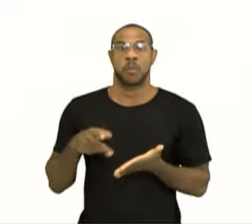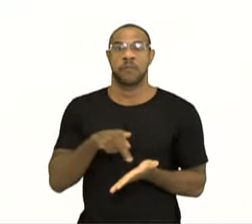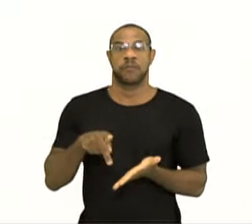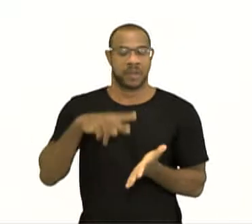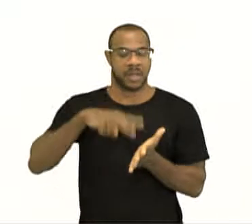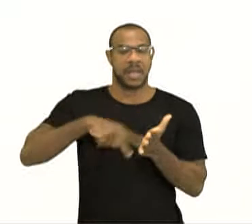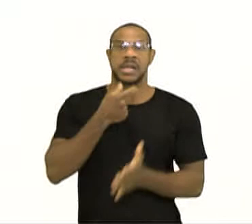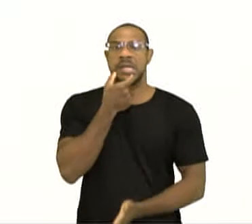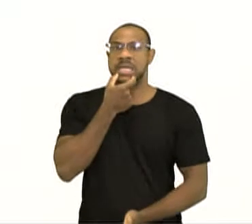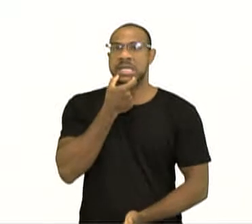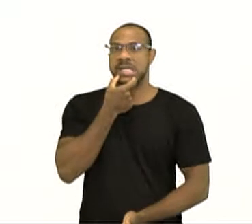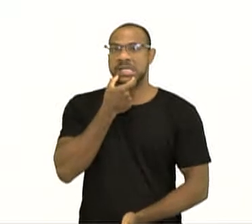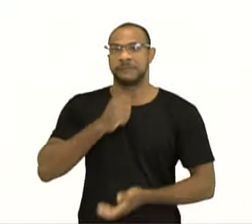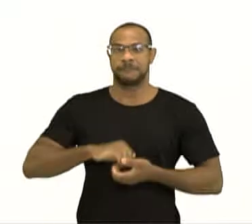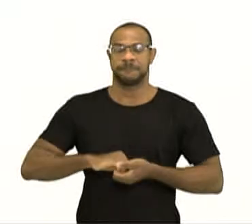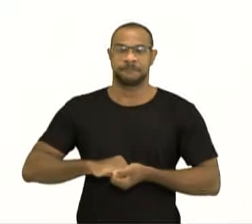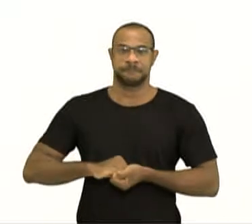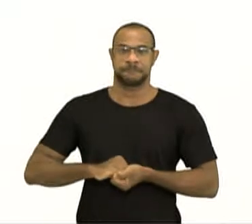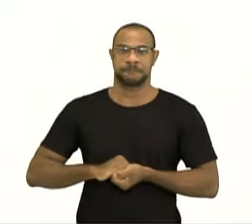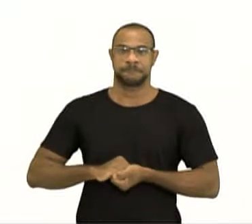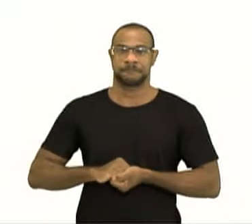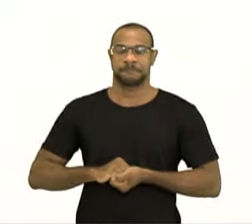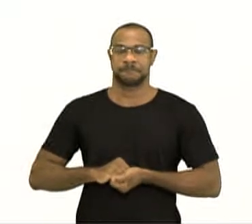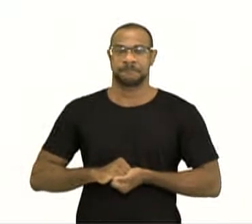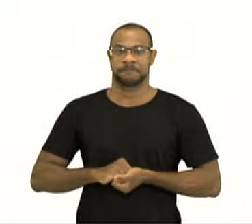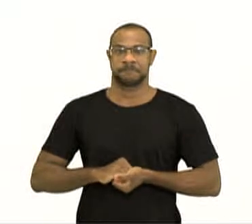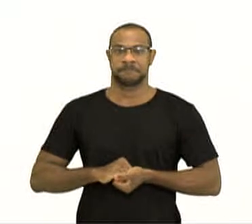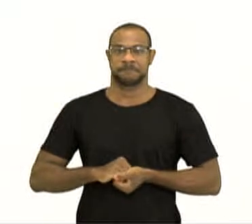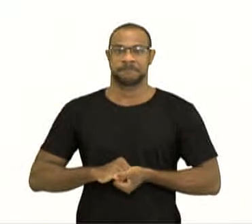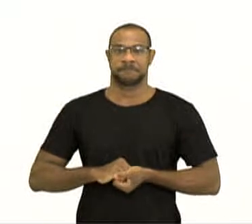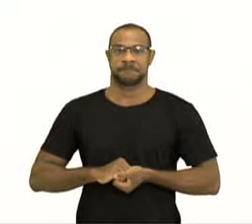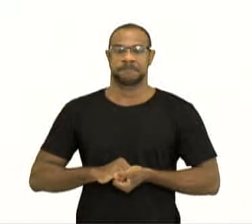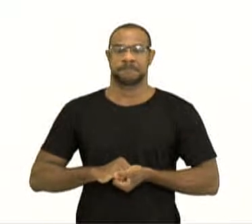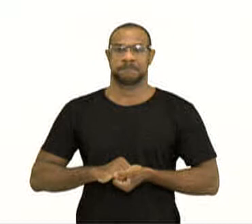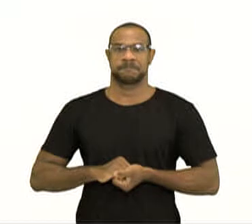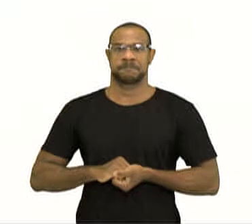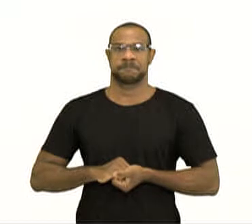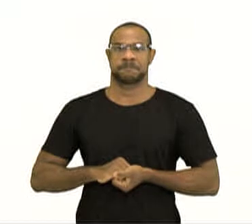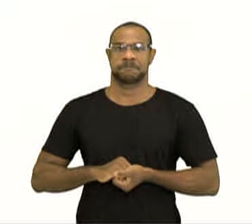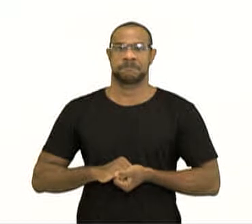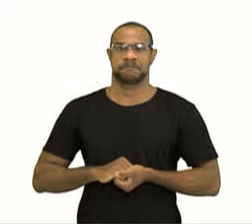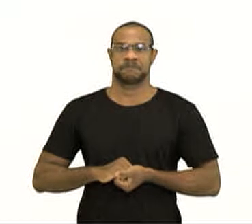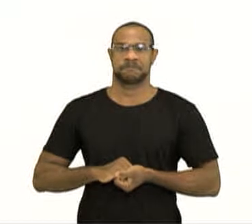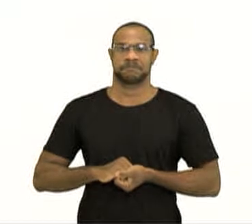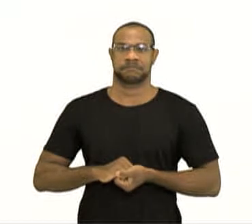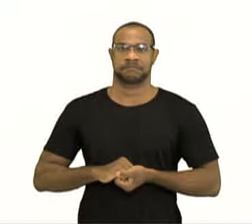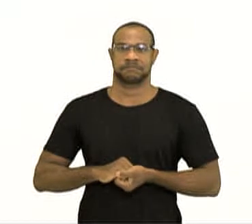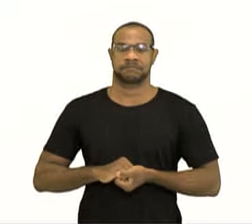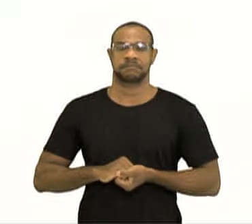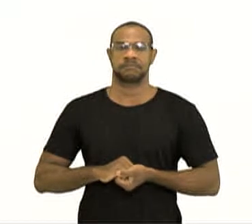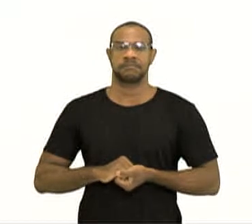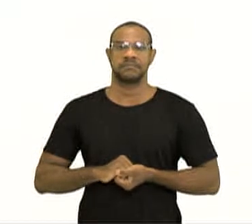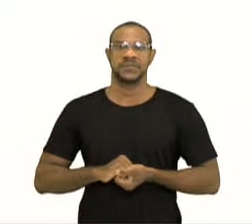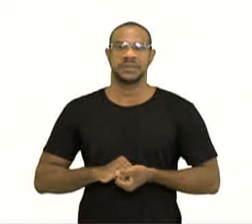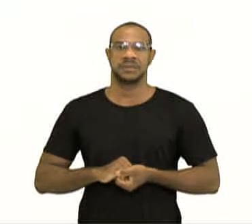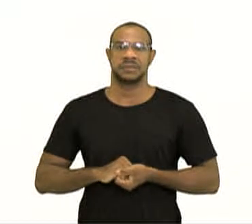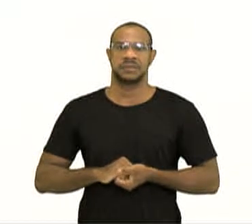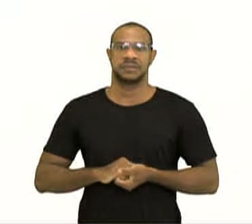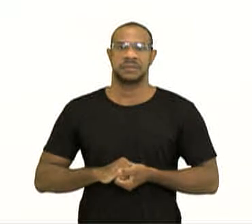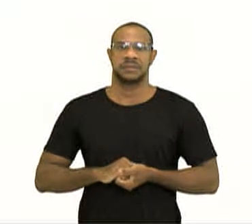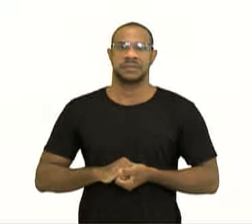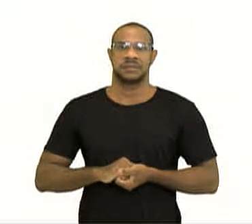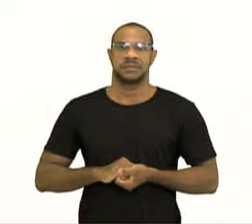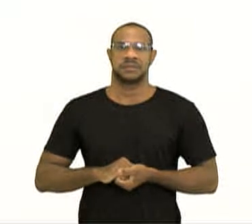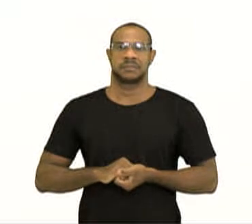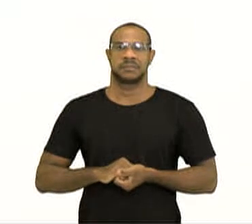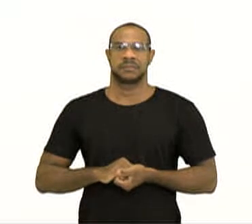been selling ice, the young and fearless Princess Anna sets out on a journey through the ice mountains in hope